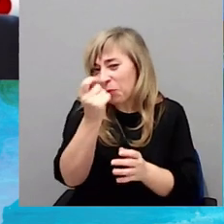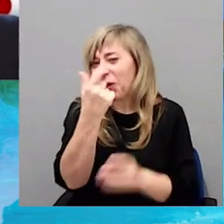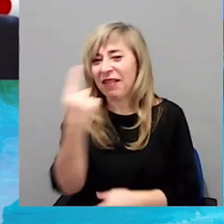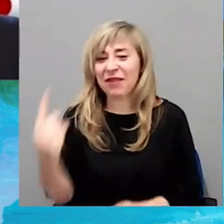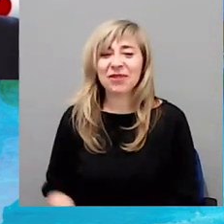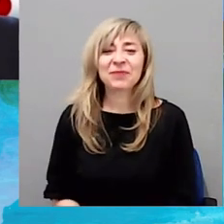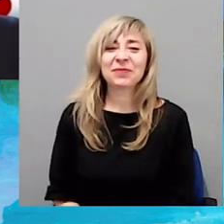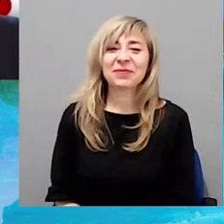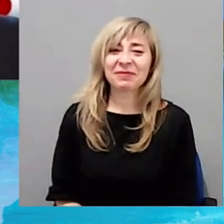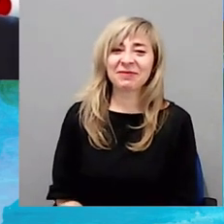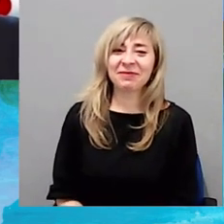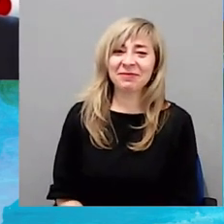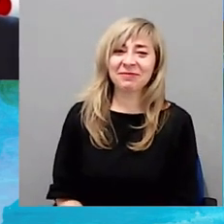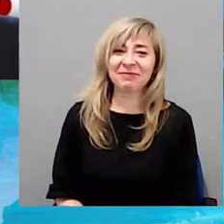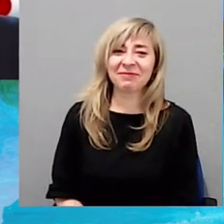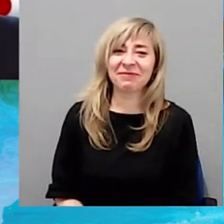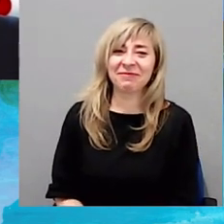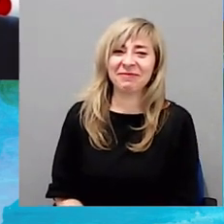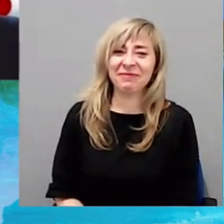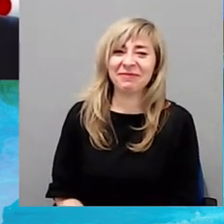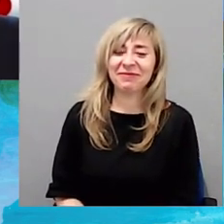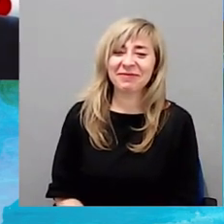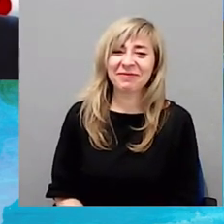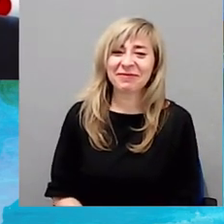sense? Anyone can answer.